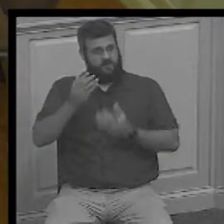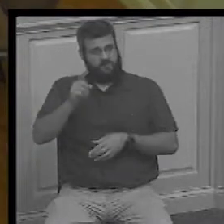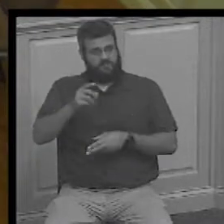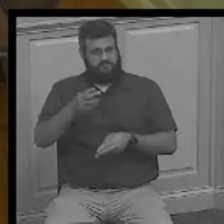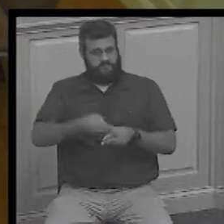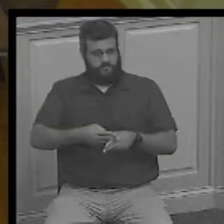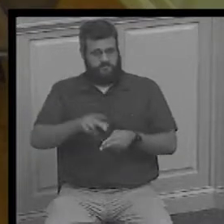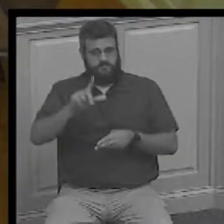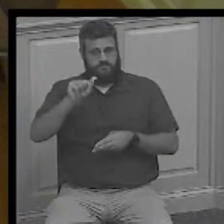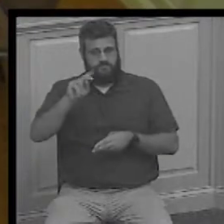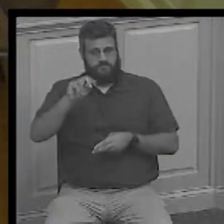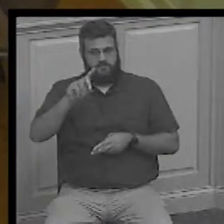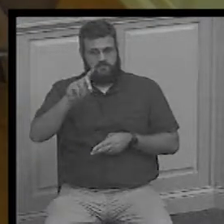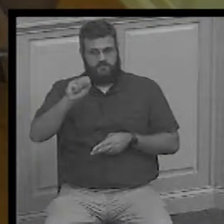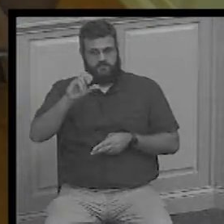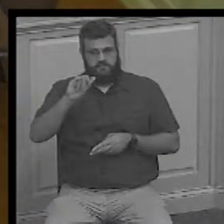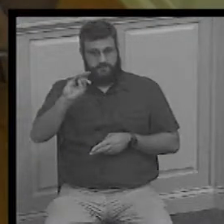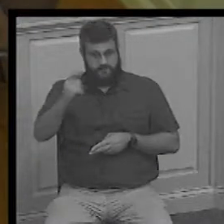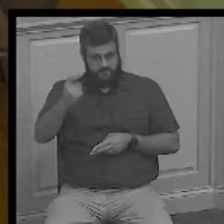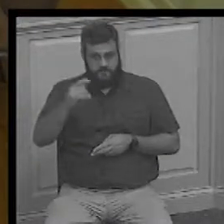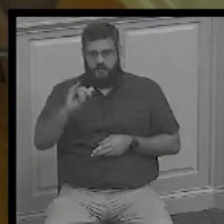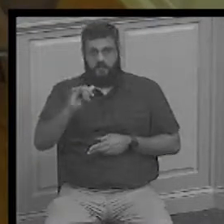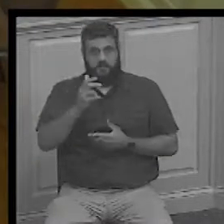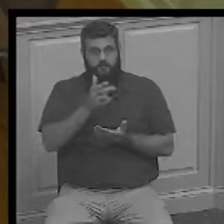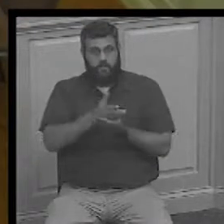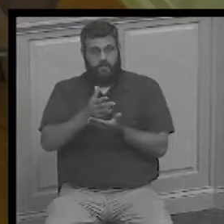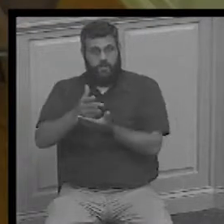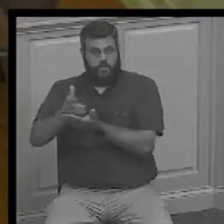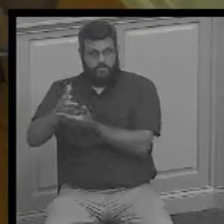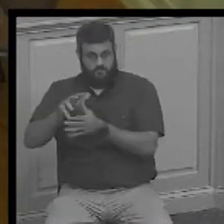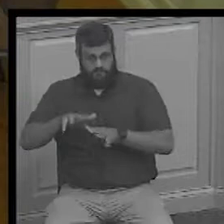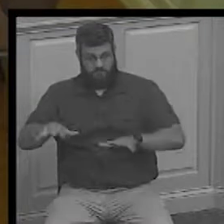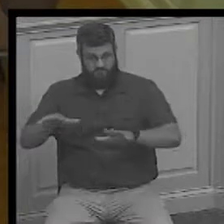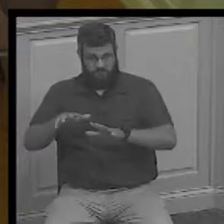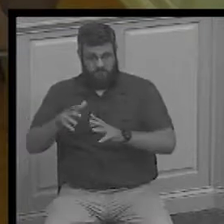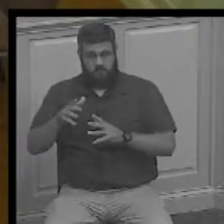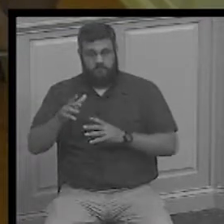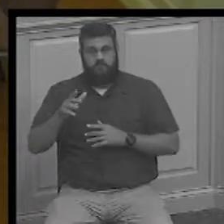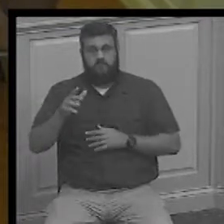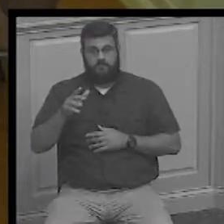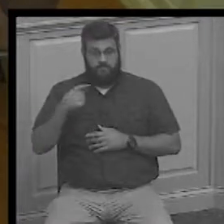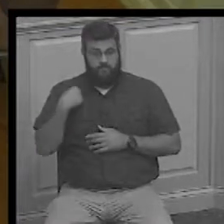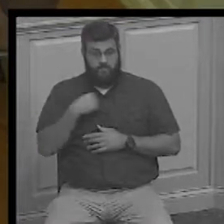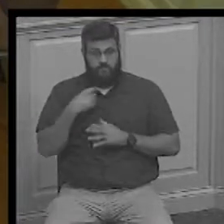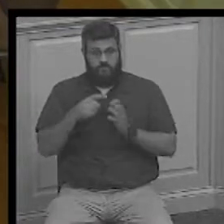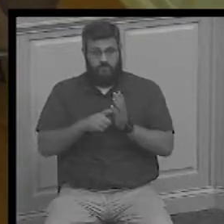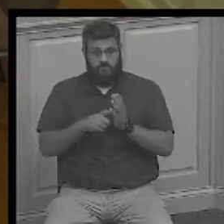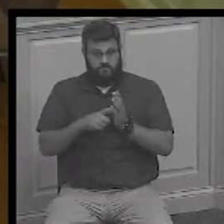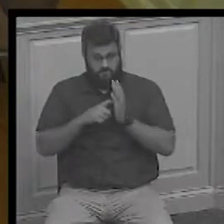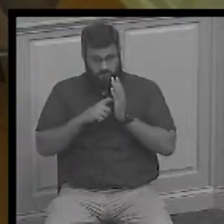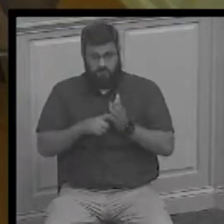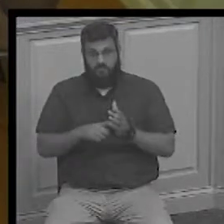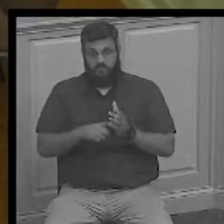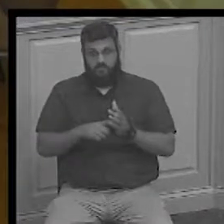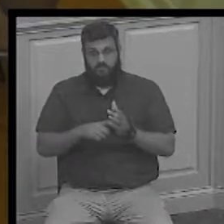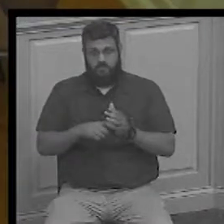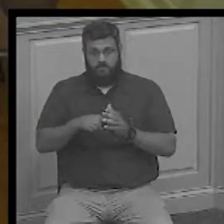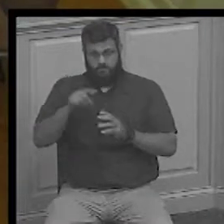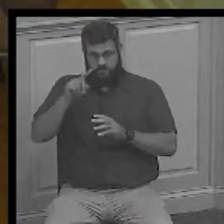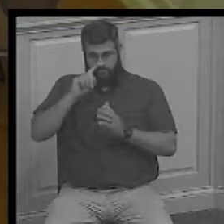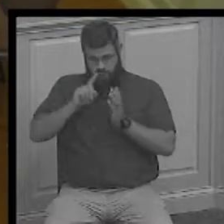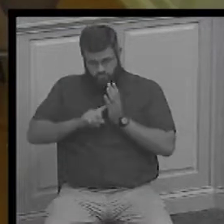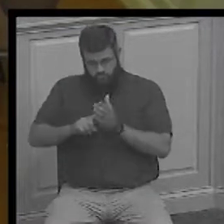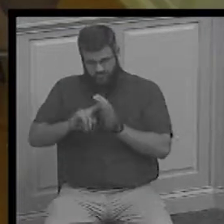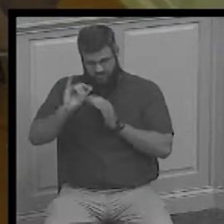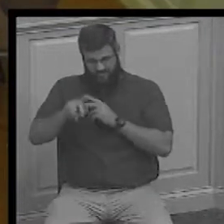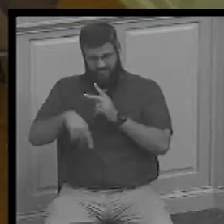is landscaping when it comes to like parking lots. And we do require screening of parking lots. That would be landscaping